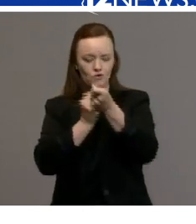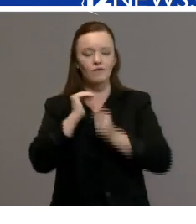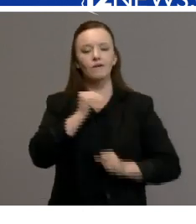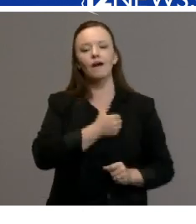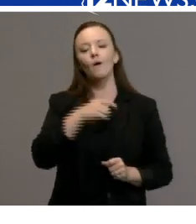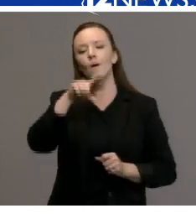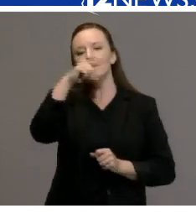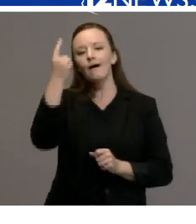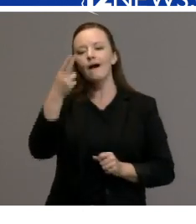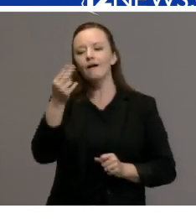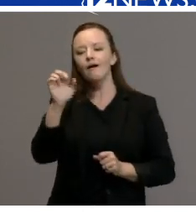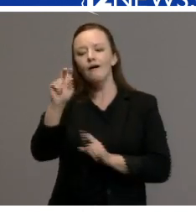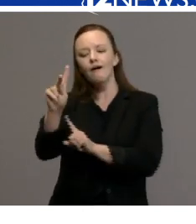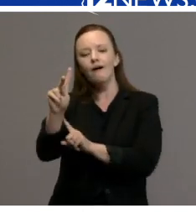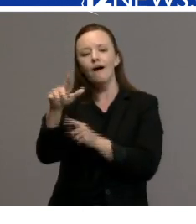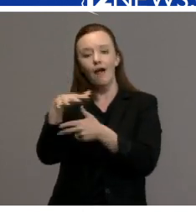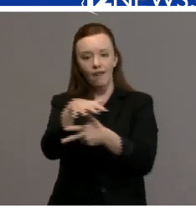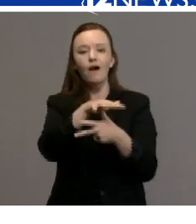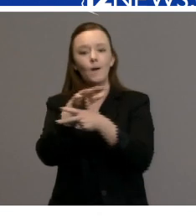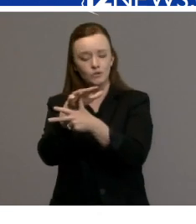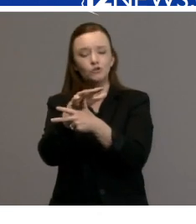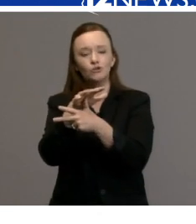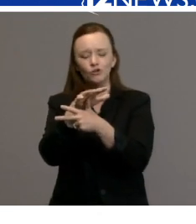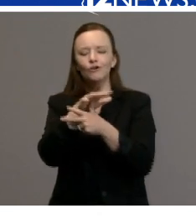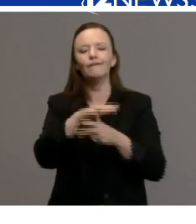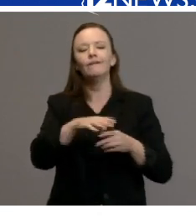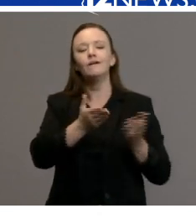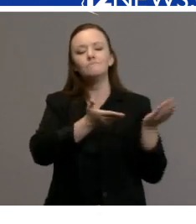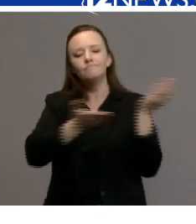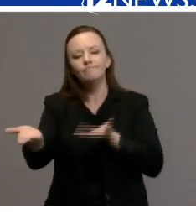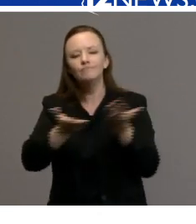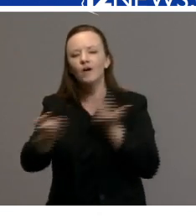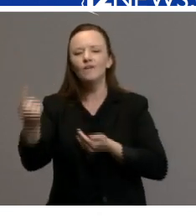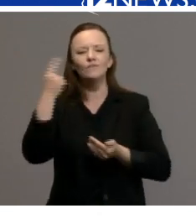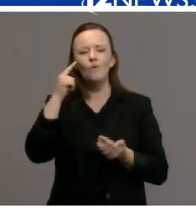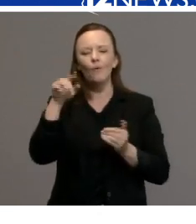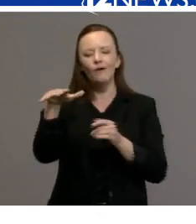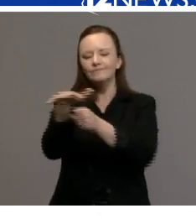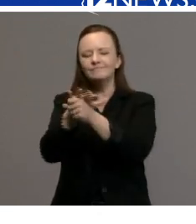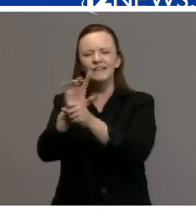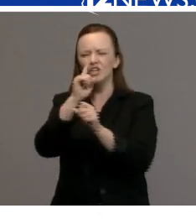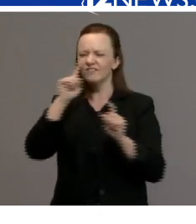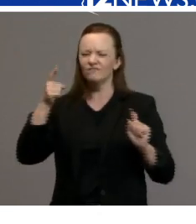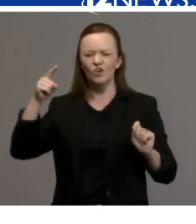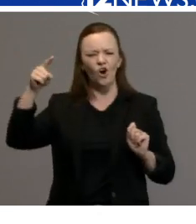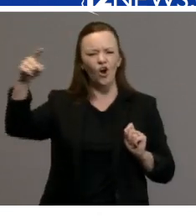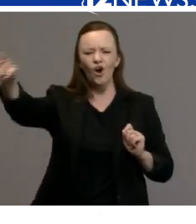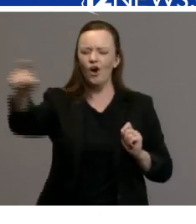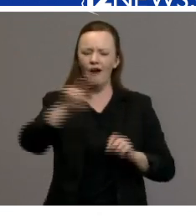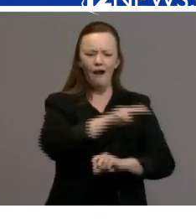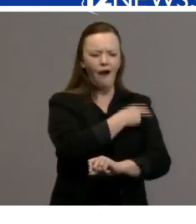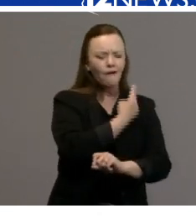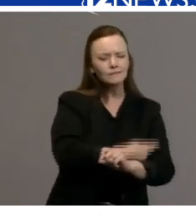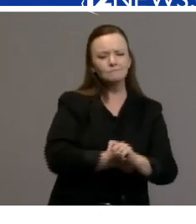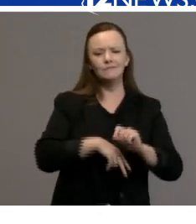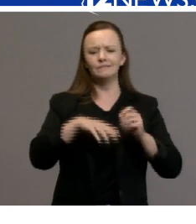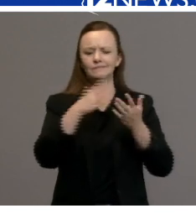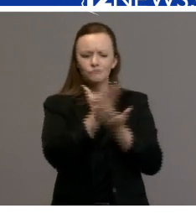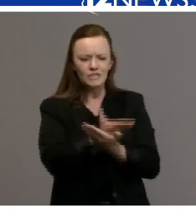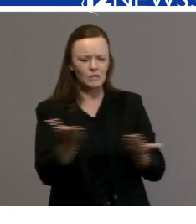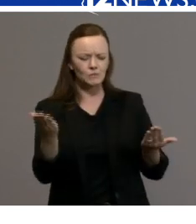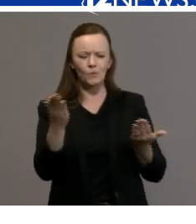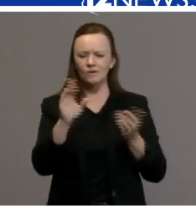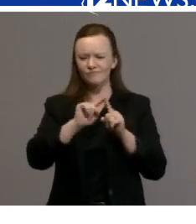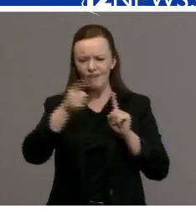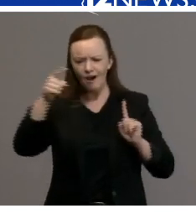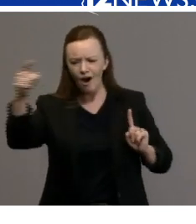very remote areas of the country if we need to do transfer for certain patients based on criteria that we've